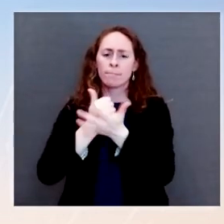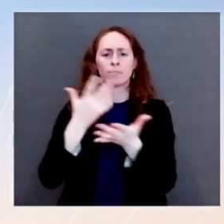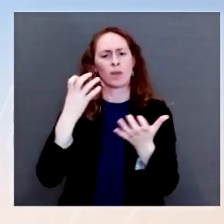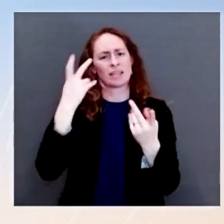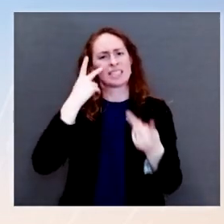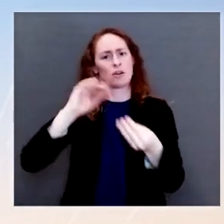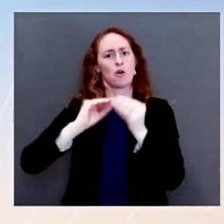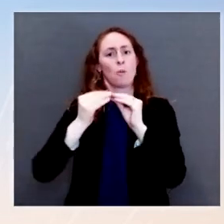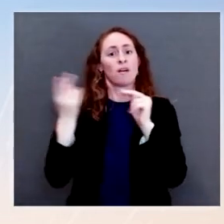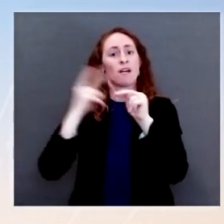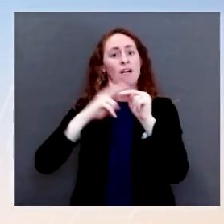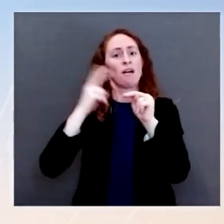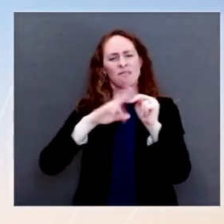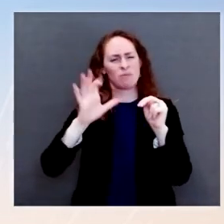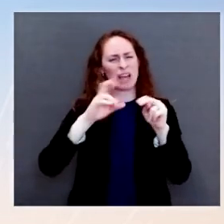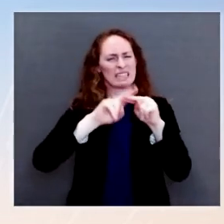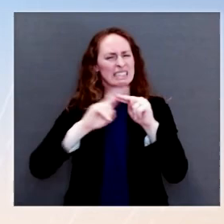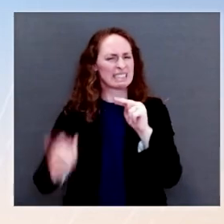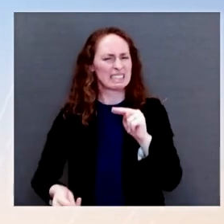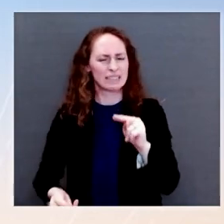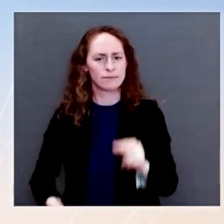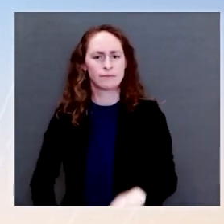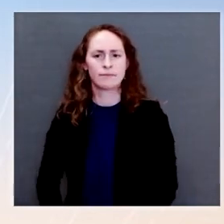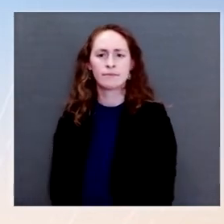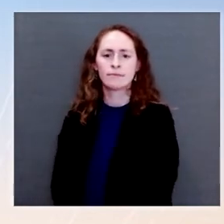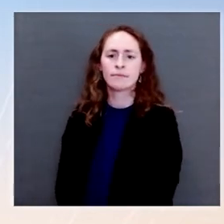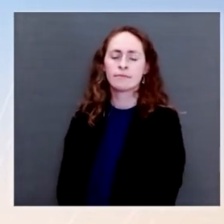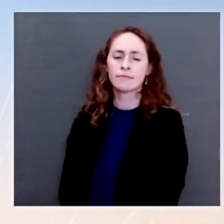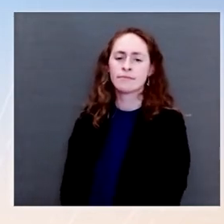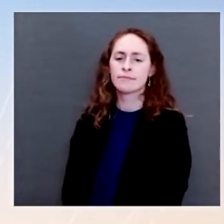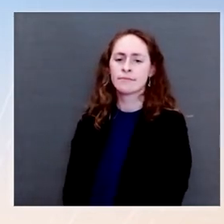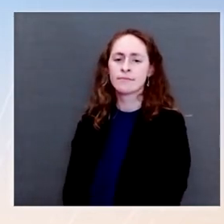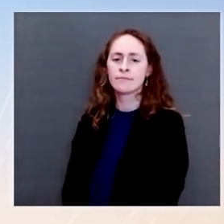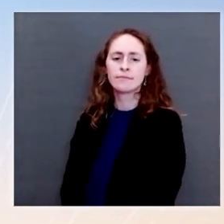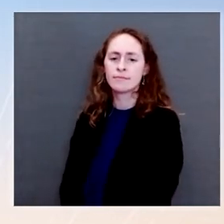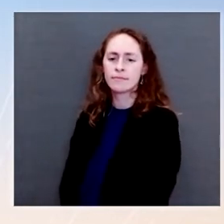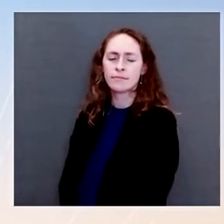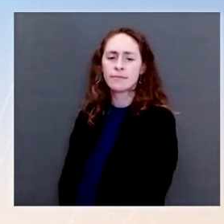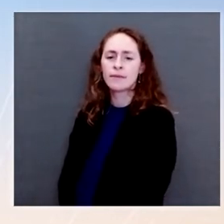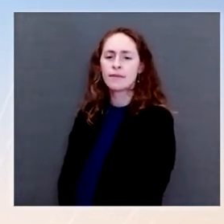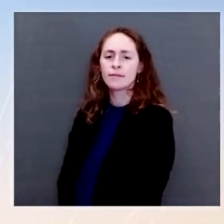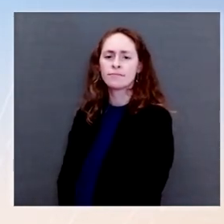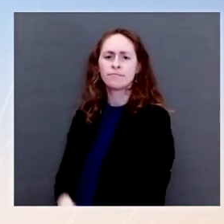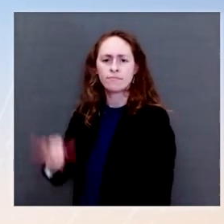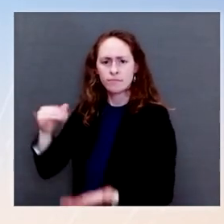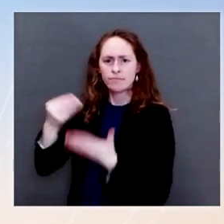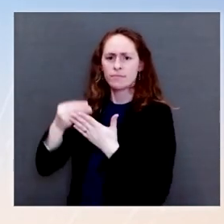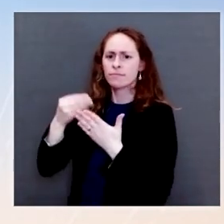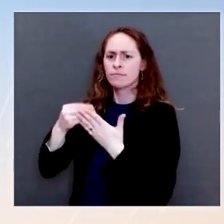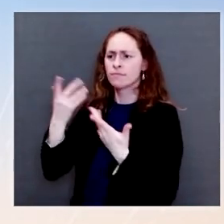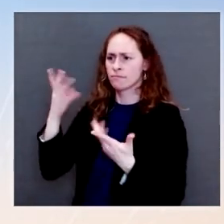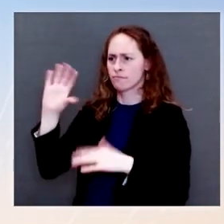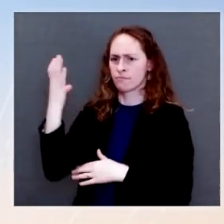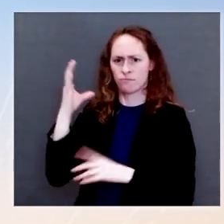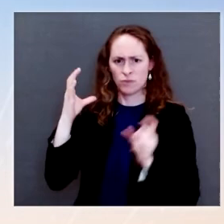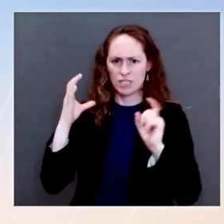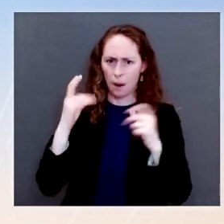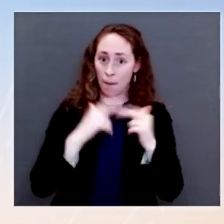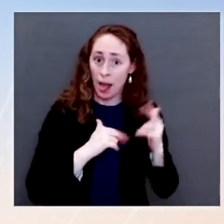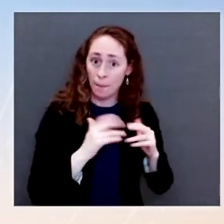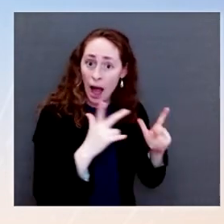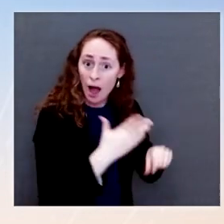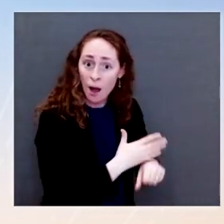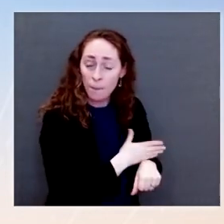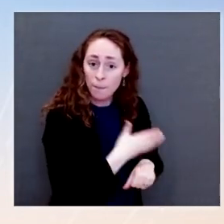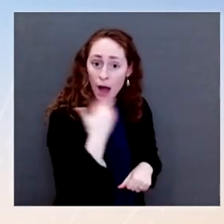president's proposed budget, which is an increase significantly over what former President Trump proposed. So are you saying that passing the spending